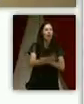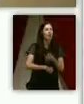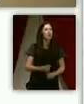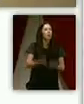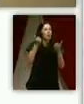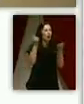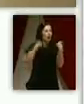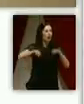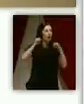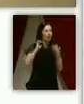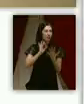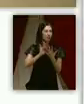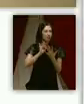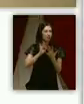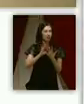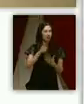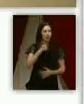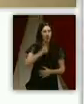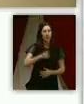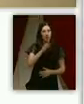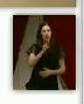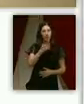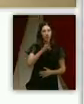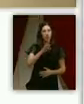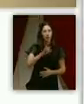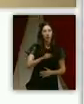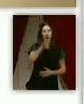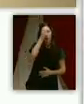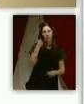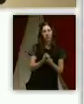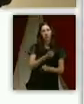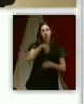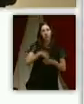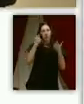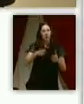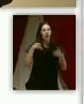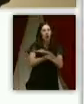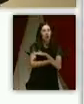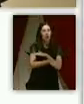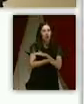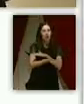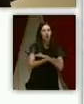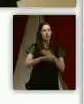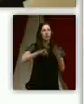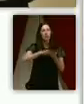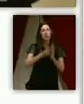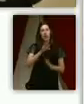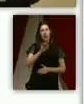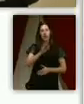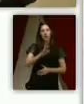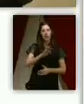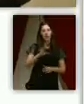very theoretical presentation. I'd like to be more interactive. My name is Fabiola Isabel Avila. I work in the accessibility department